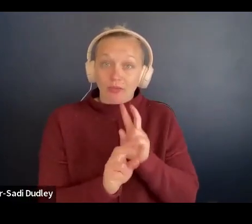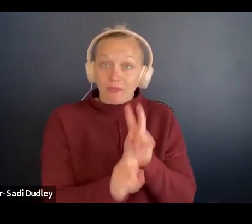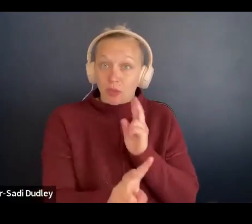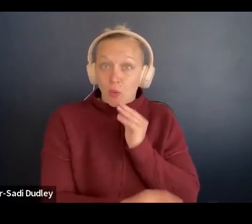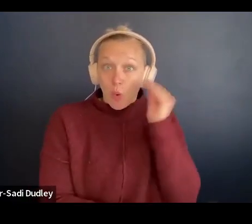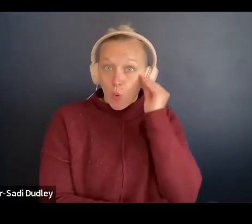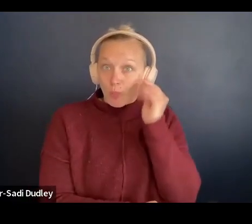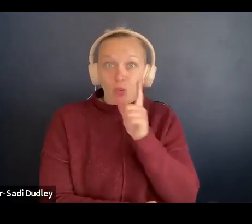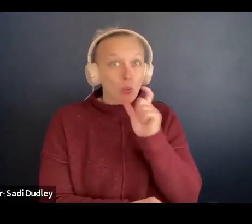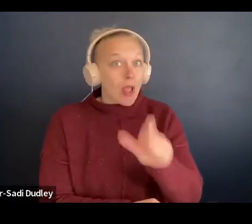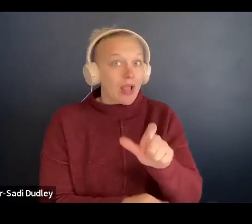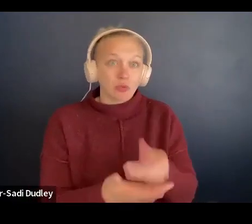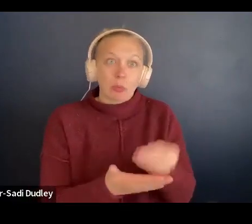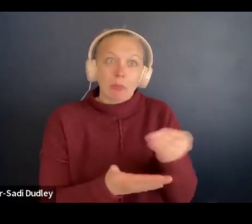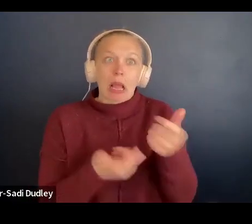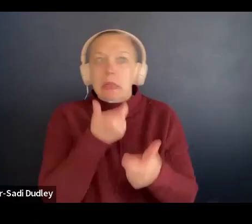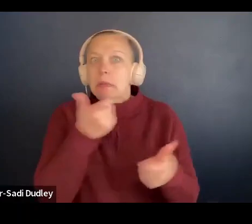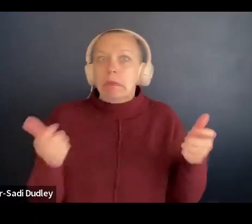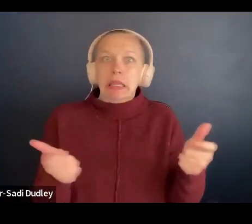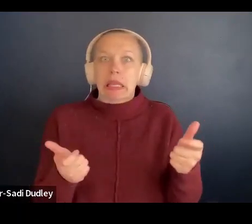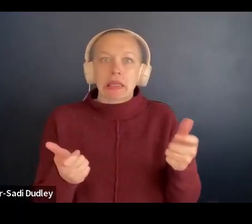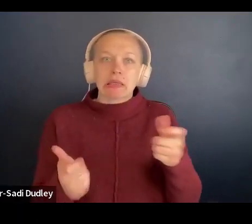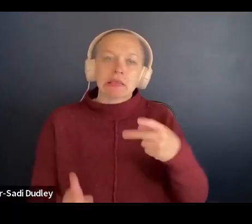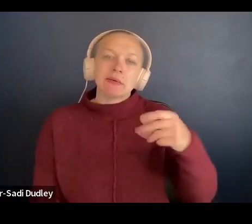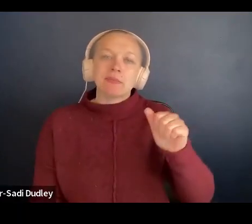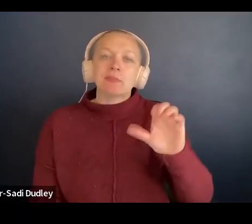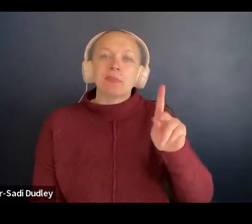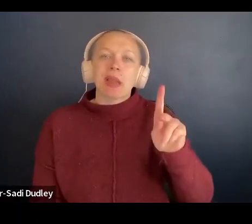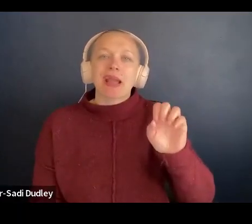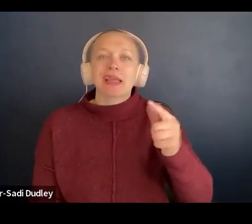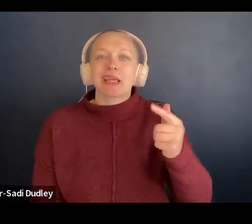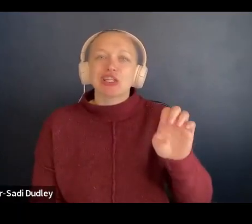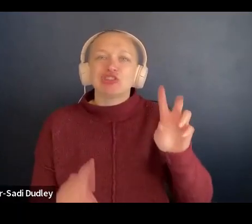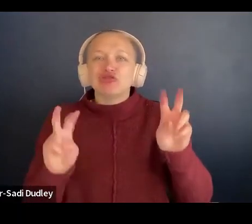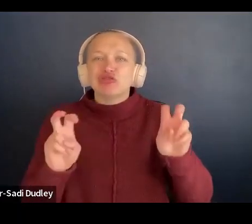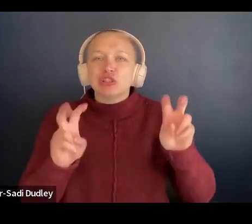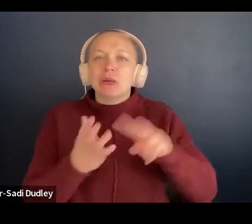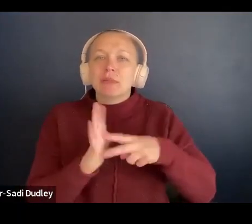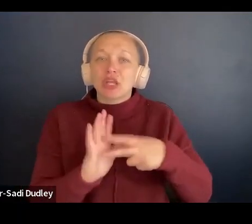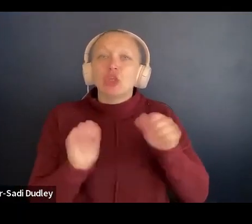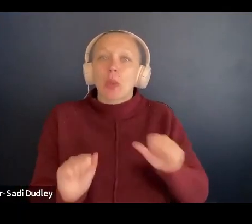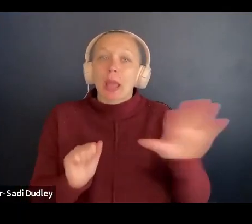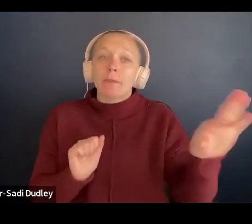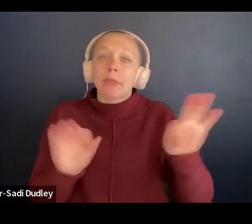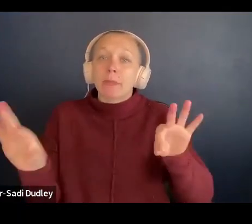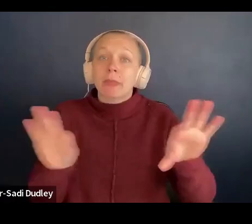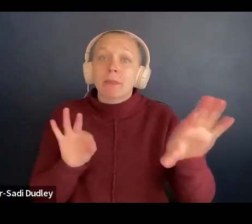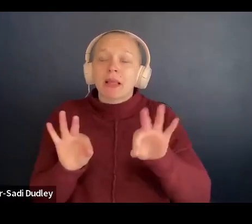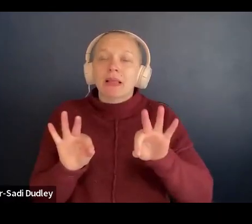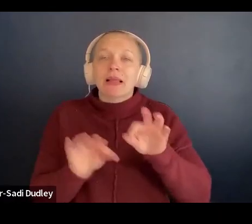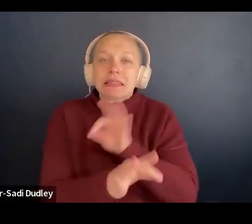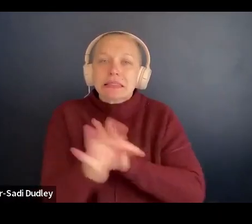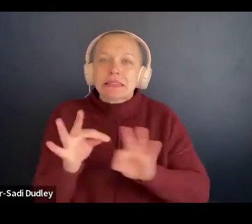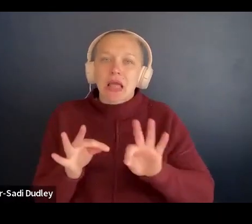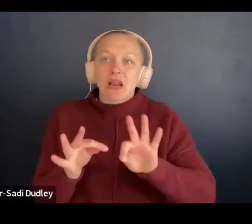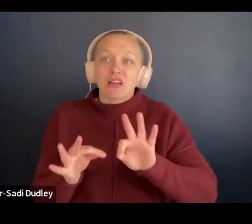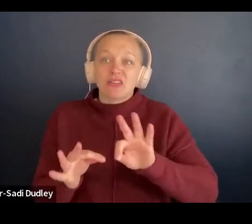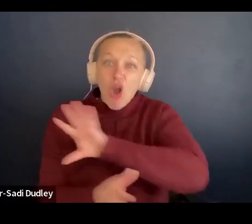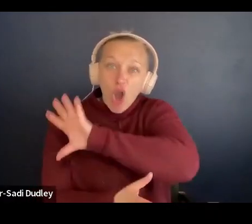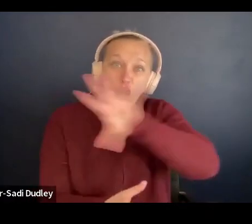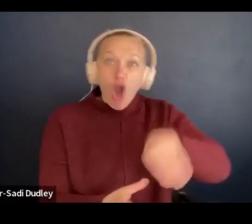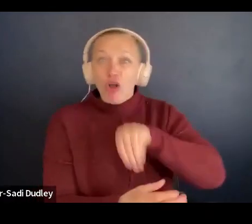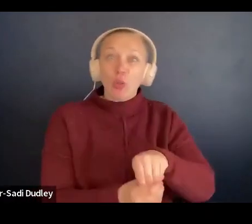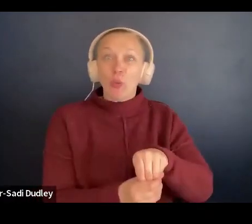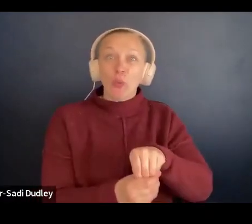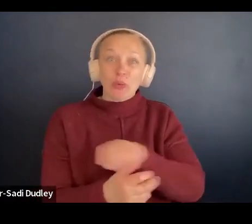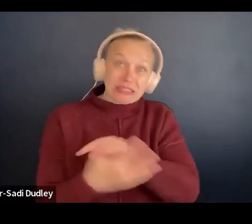big packages. You can get kind of more of like an a la carte style. You can call a funeral home and get information on